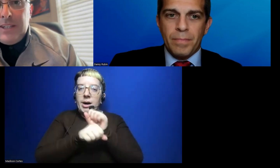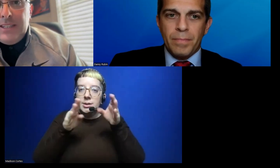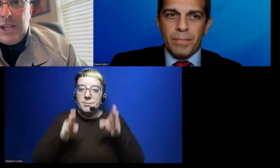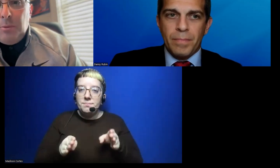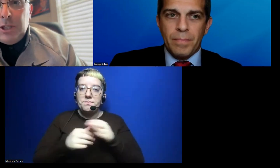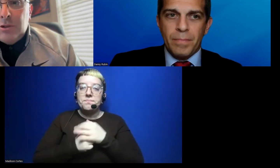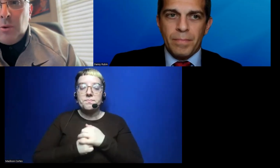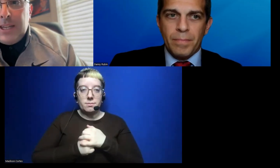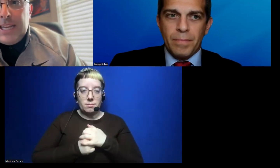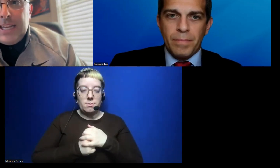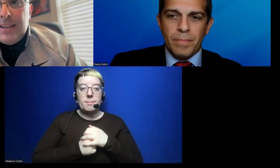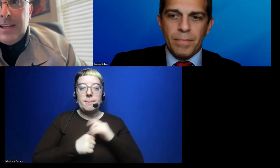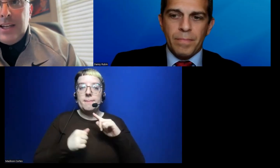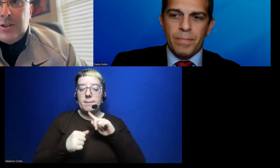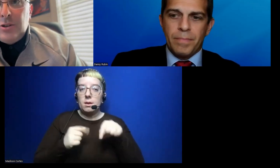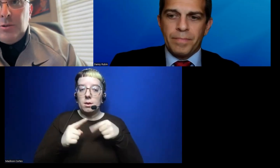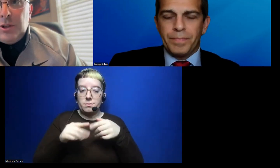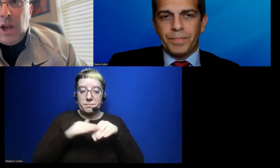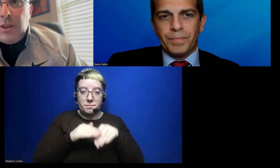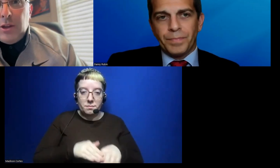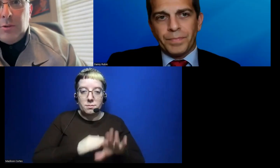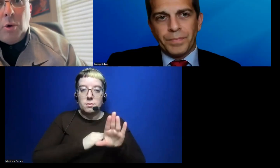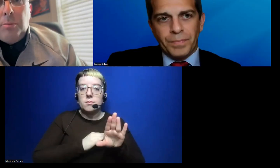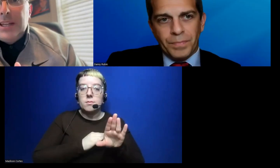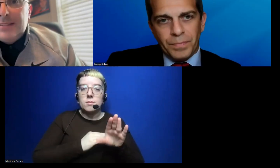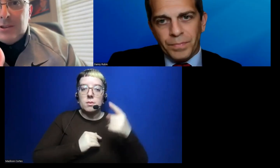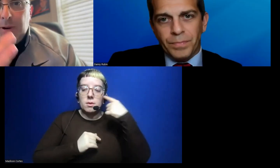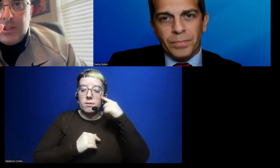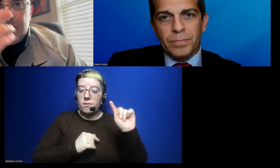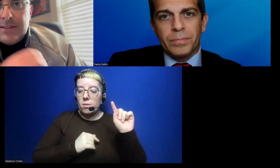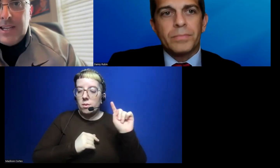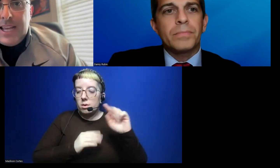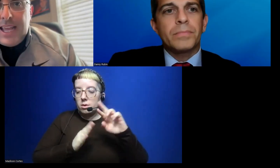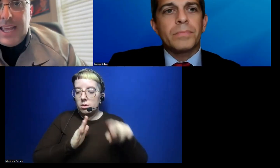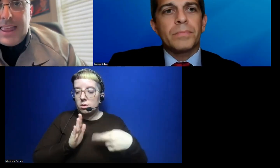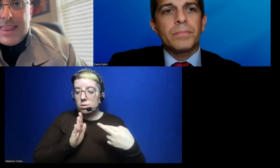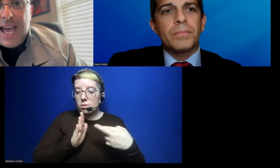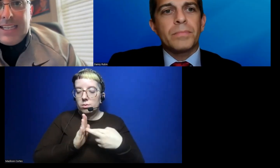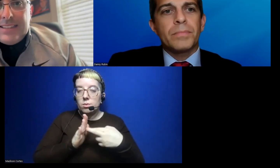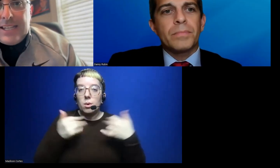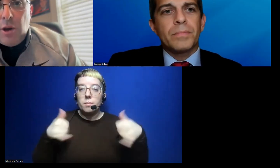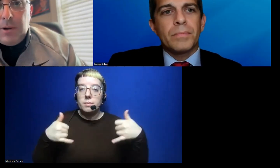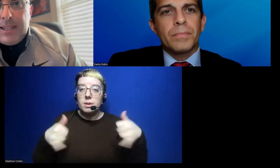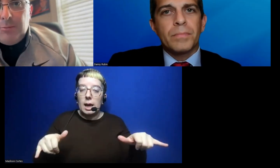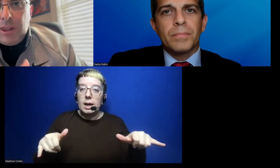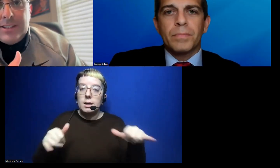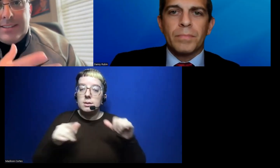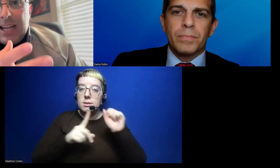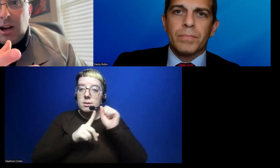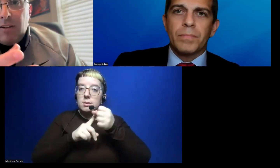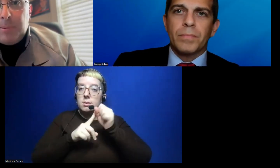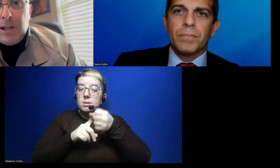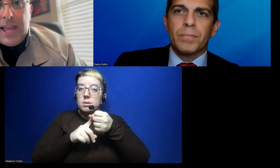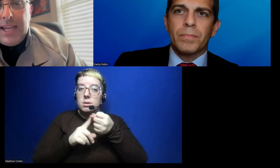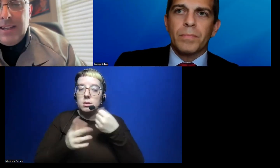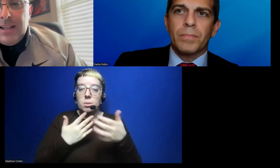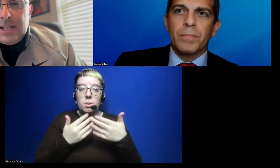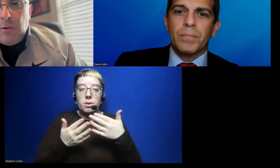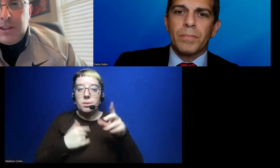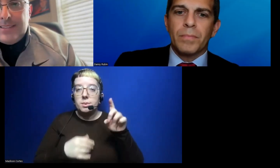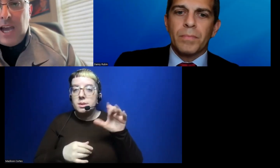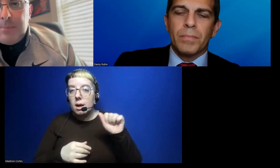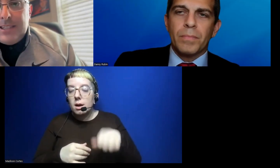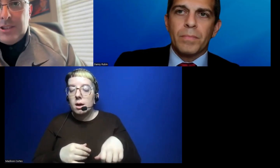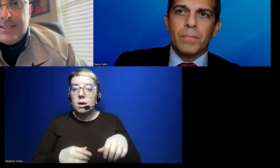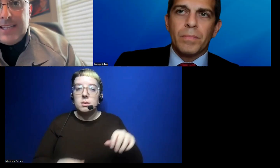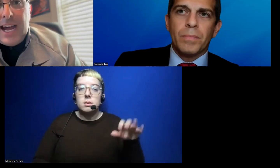think on your feet. When you're going in to the role play situations, that is, with whether it's DECA or FBLA,